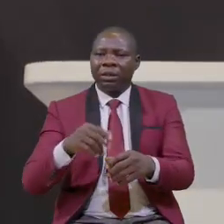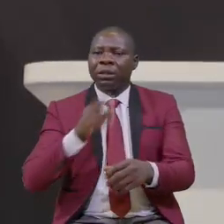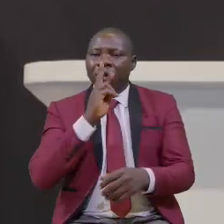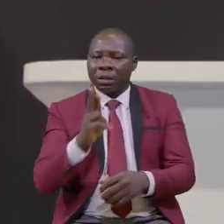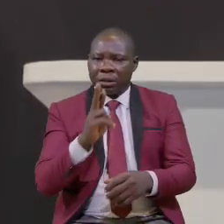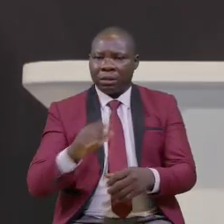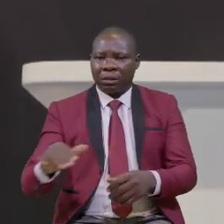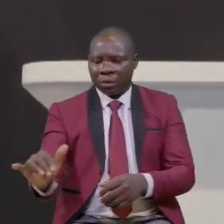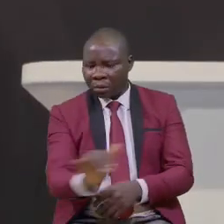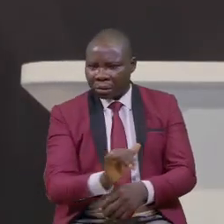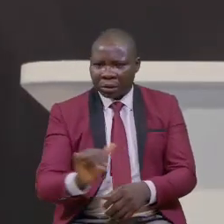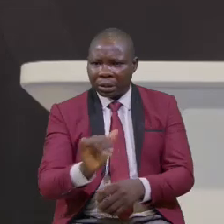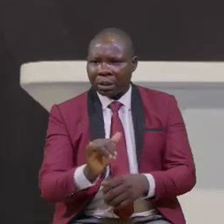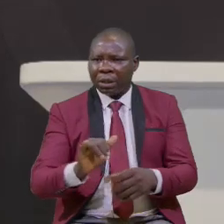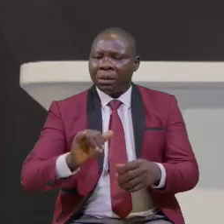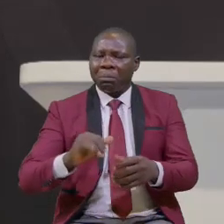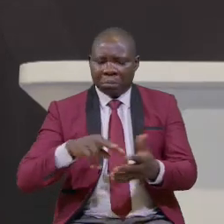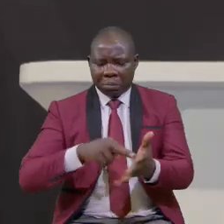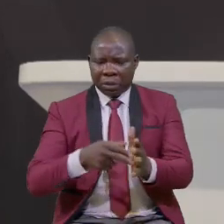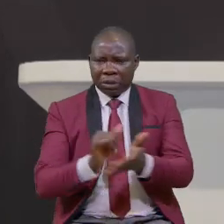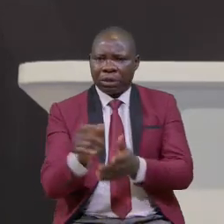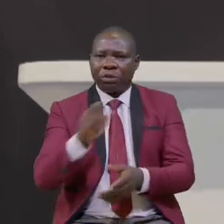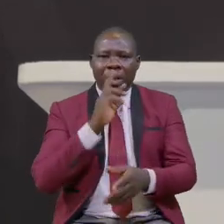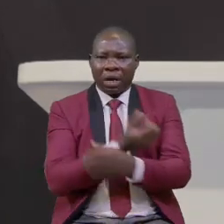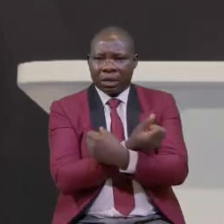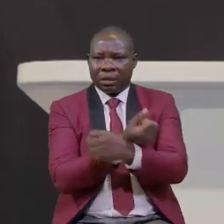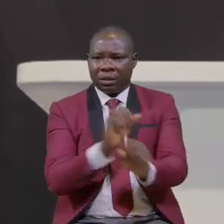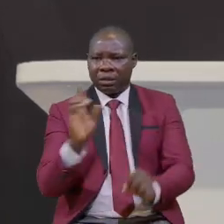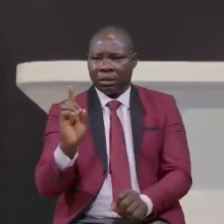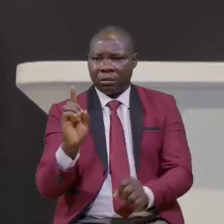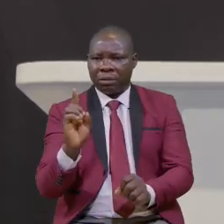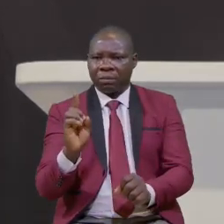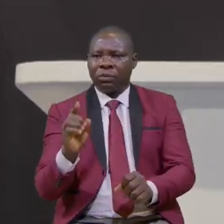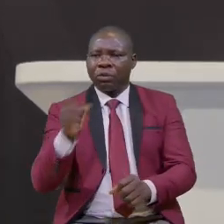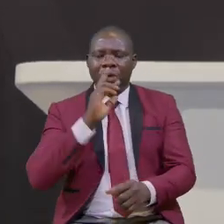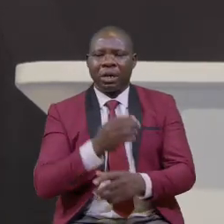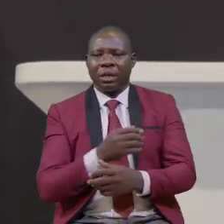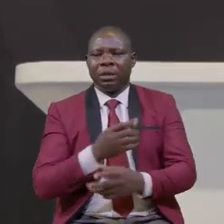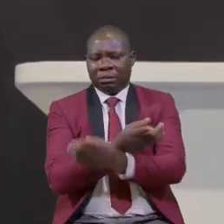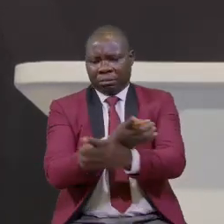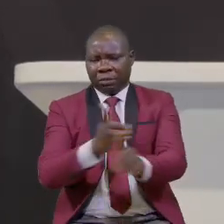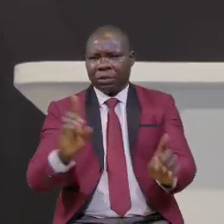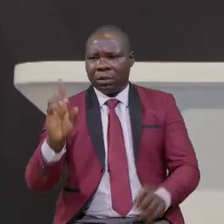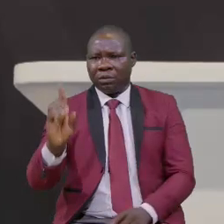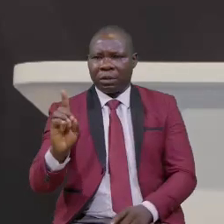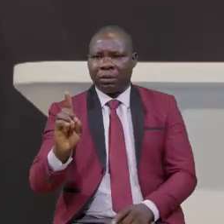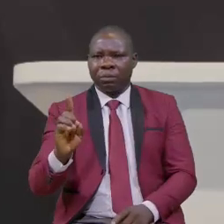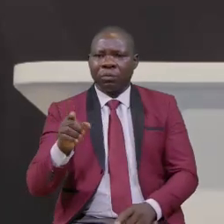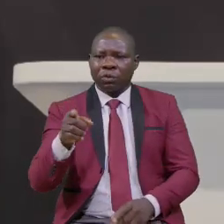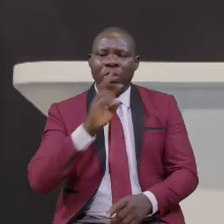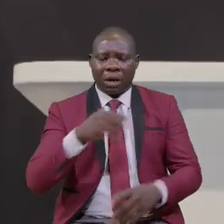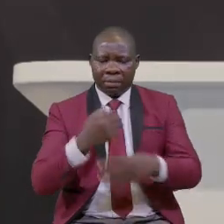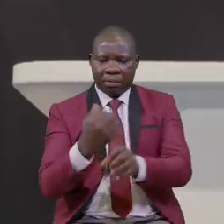means actually you are saved, you are rescued, you are delivered, you are set